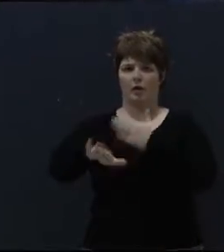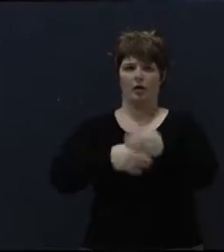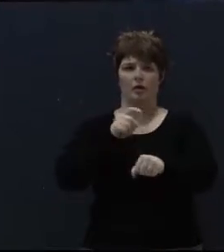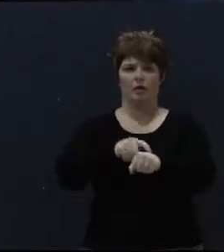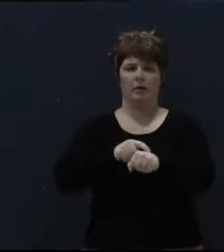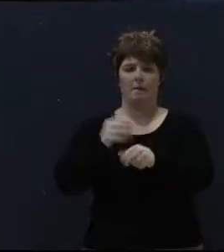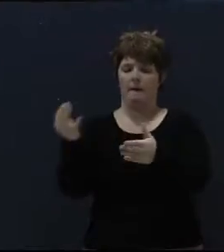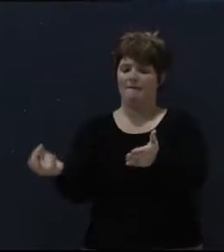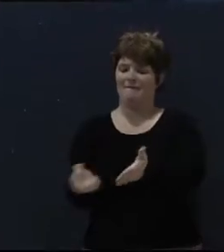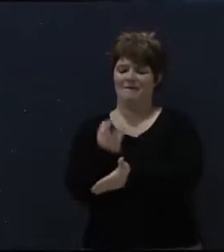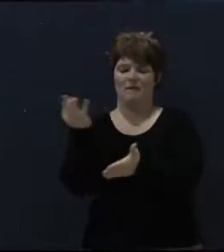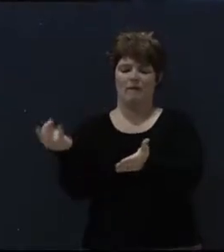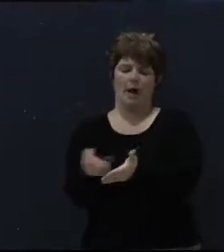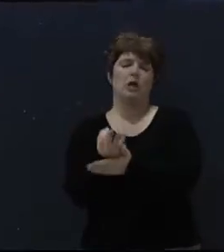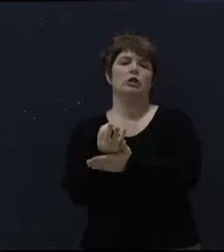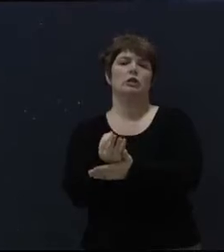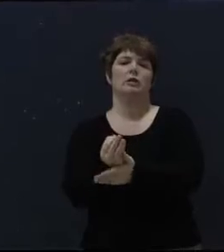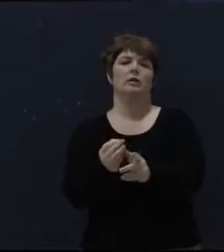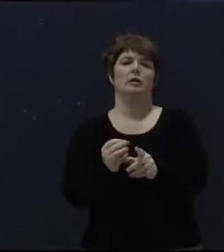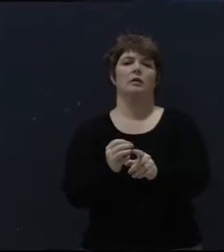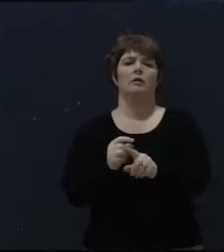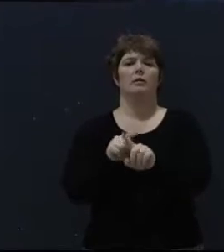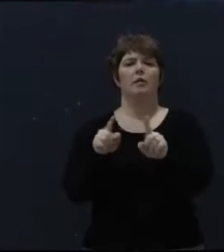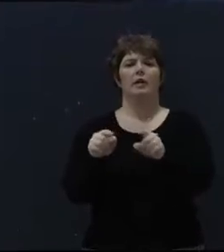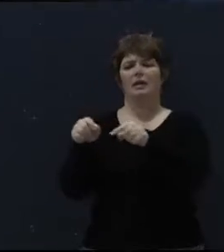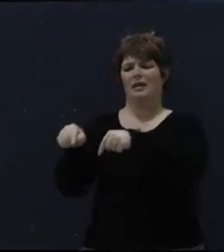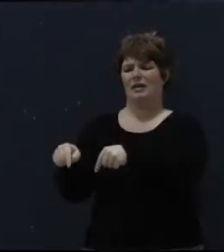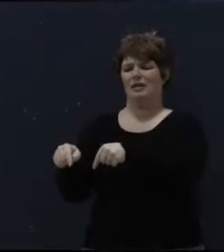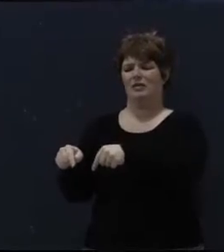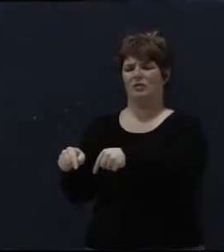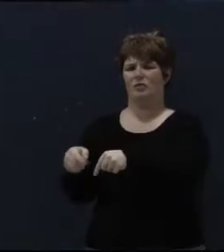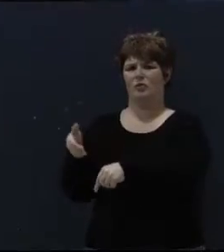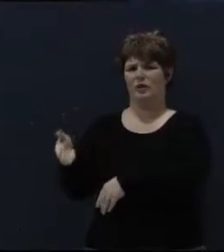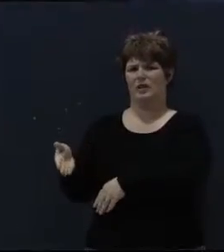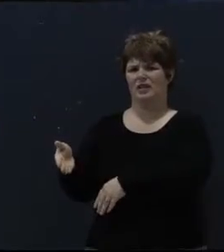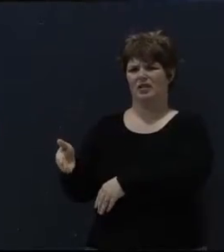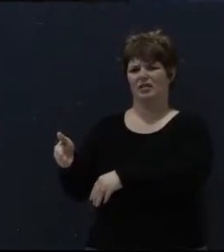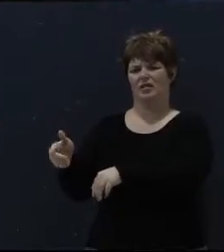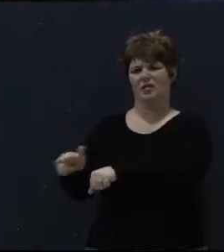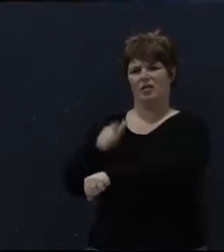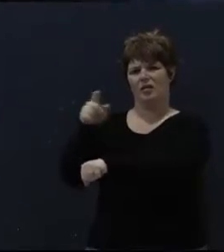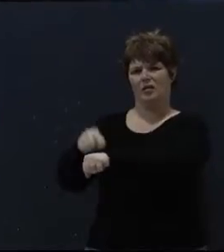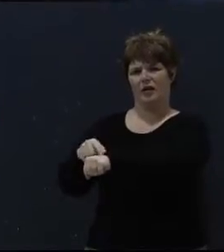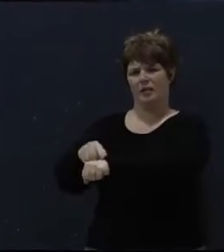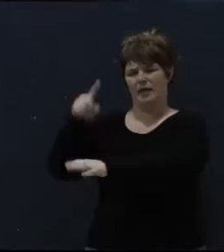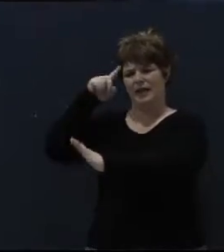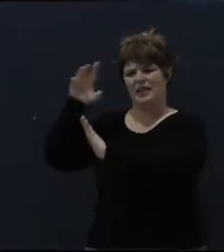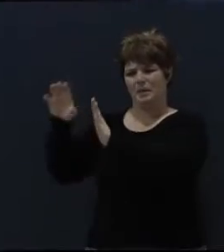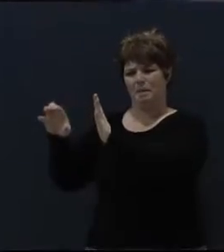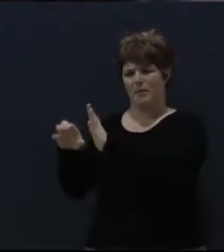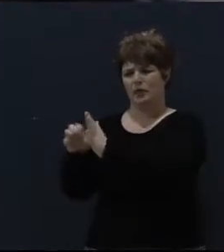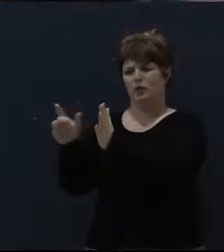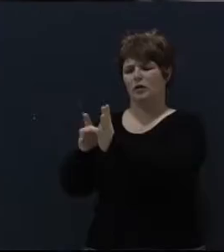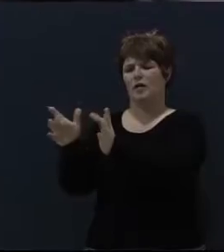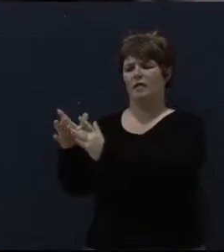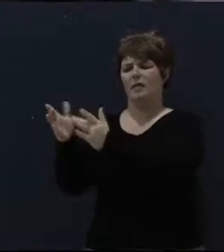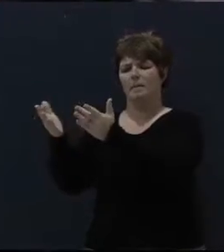Fresh manna. But this manna's been in there a while. Manna's a picture of the Word of God.